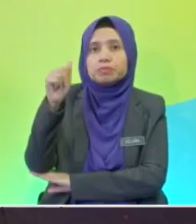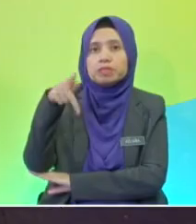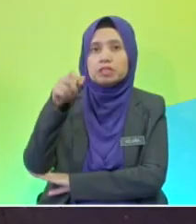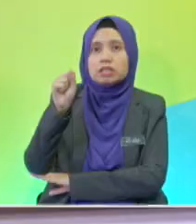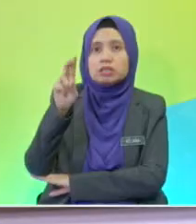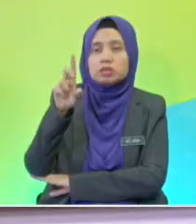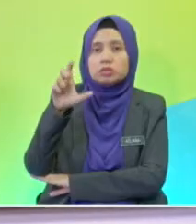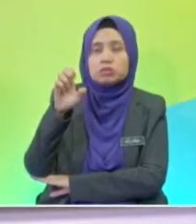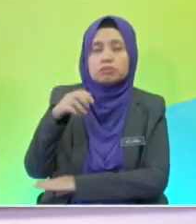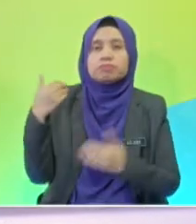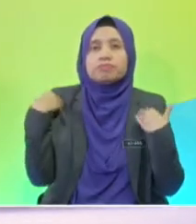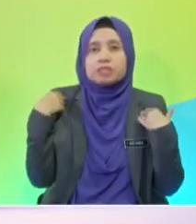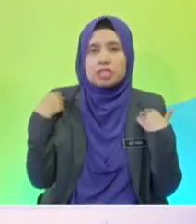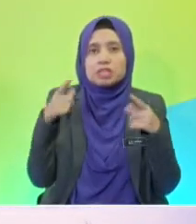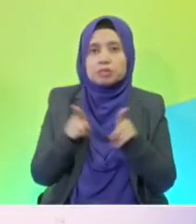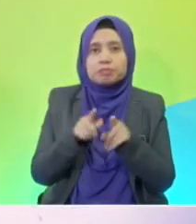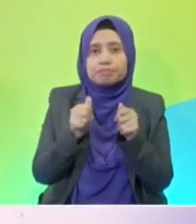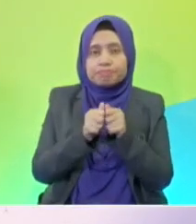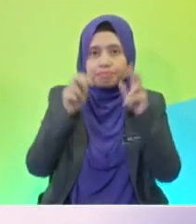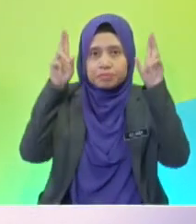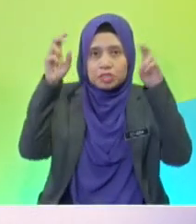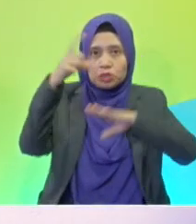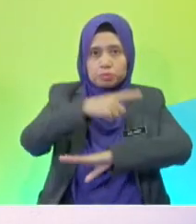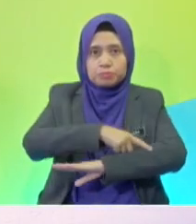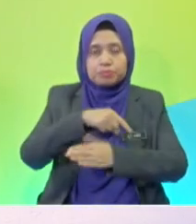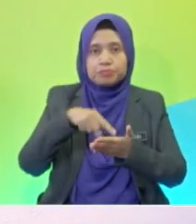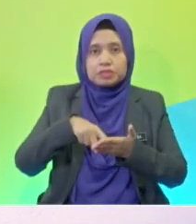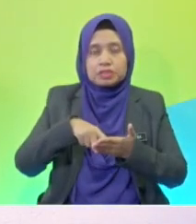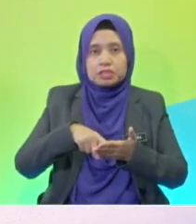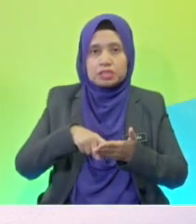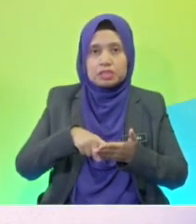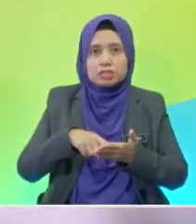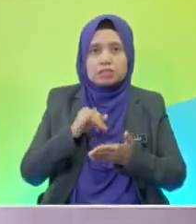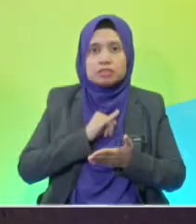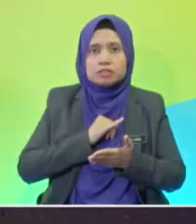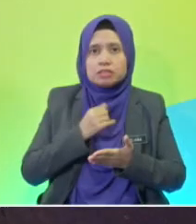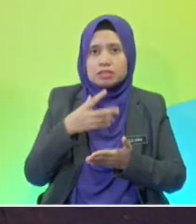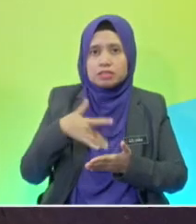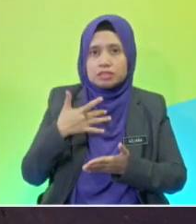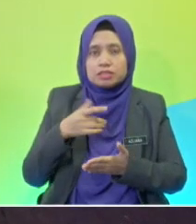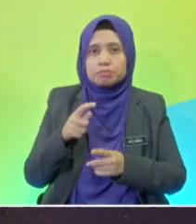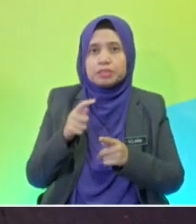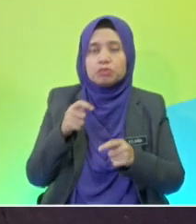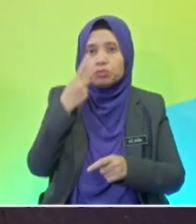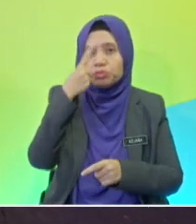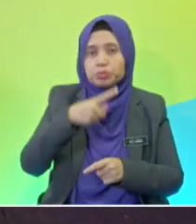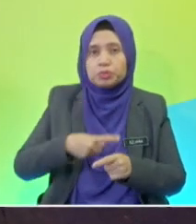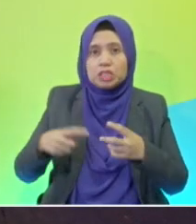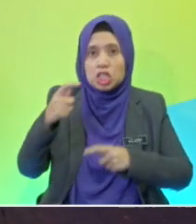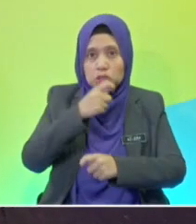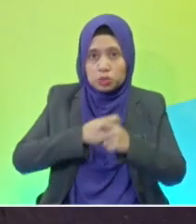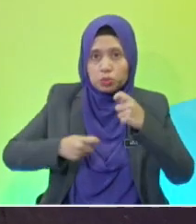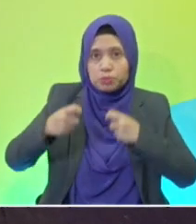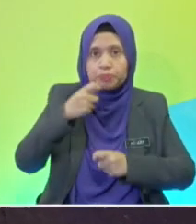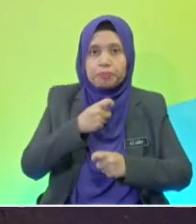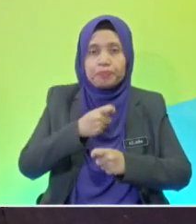relevant to the topic which I'm going to teach today. Yeah, I Right? guess it is the discovery. Yes, okay. But before we